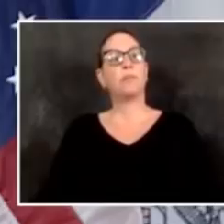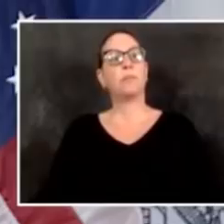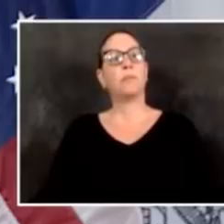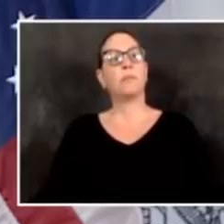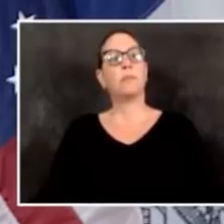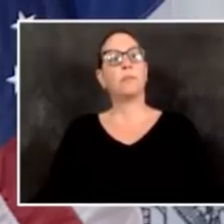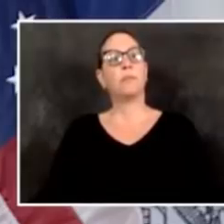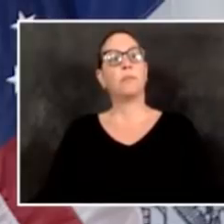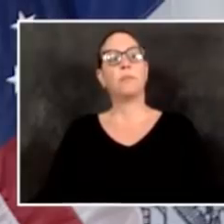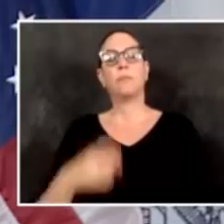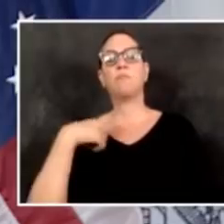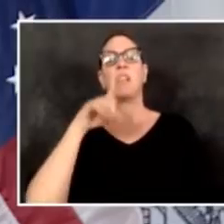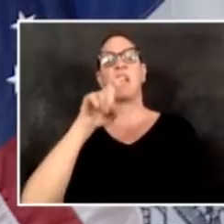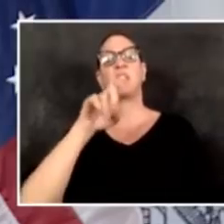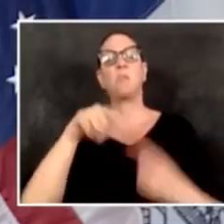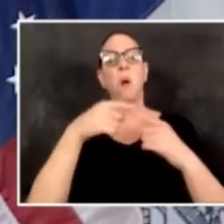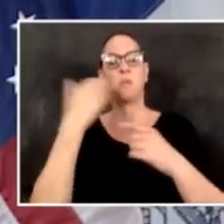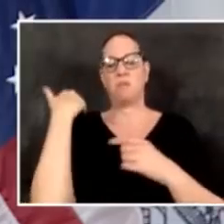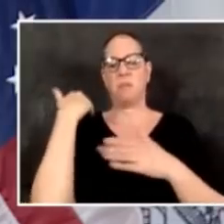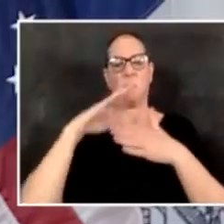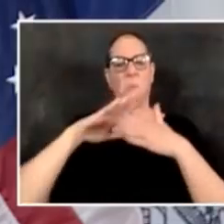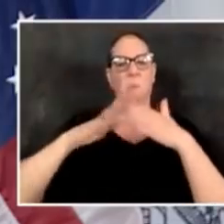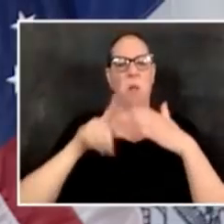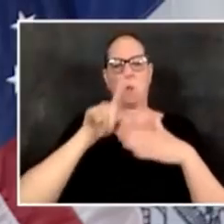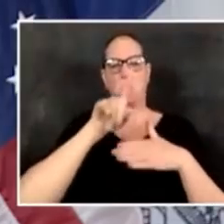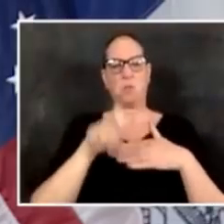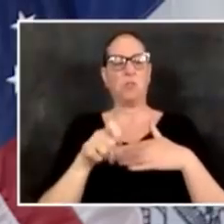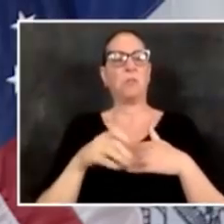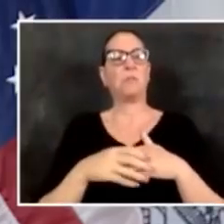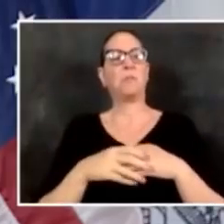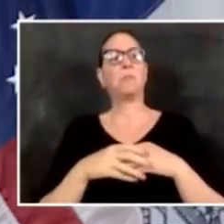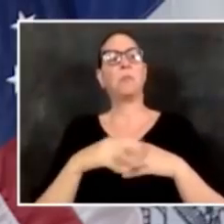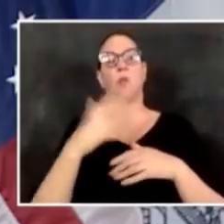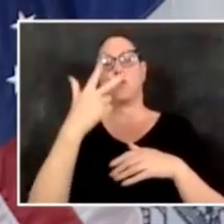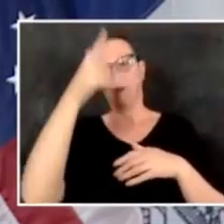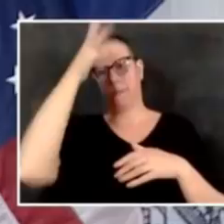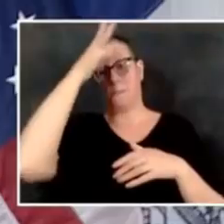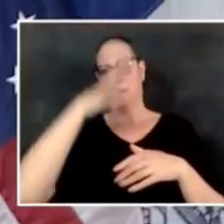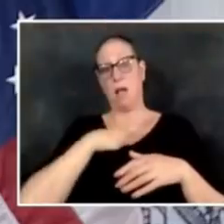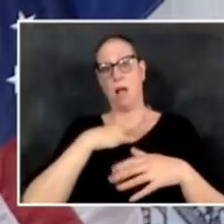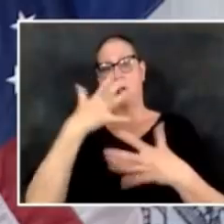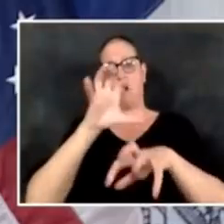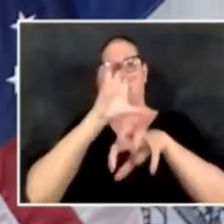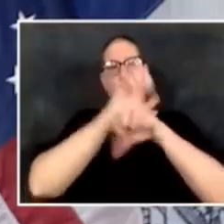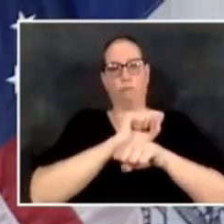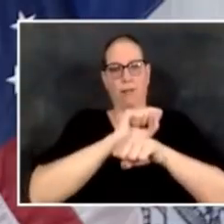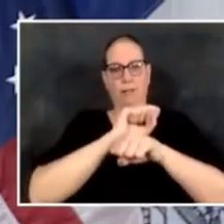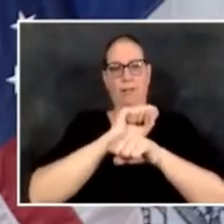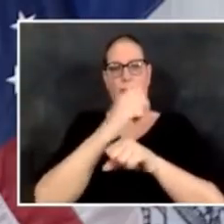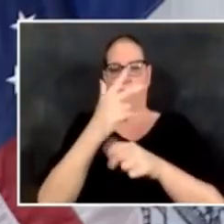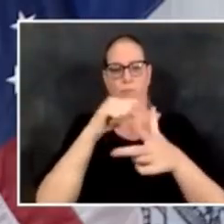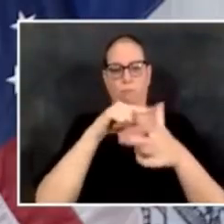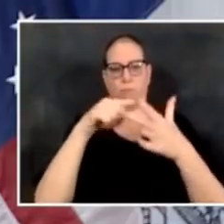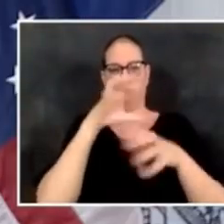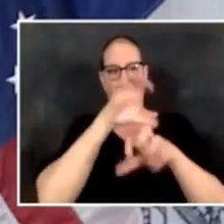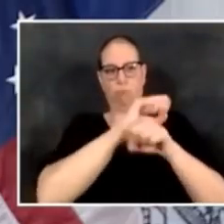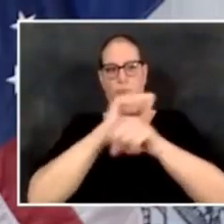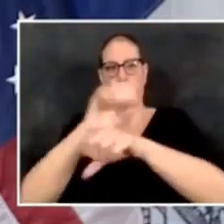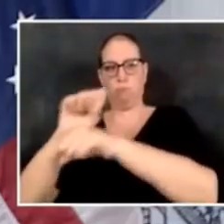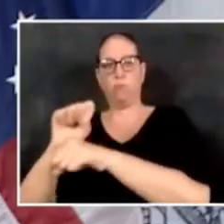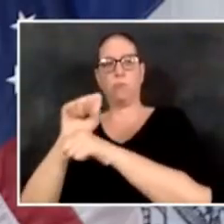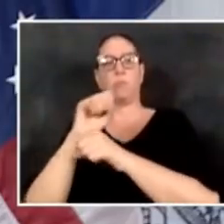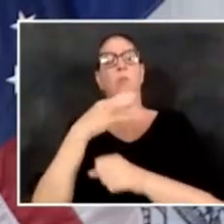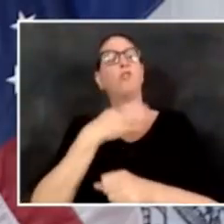of all, is it confirmed that the encounter started as a social distancing enforcement? And if